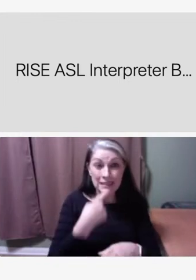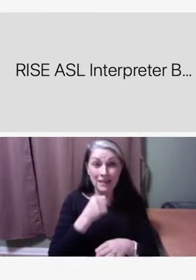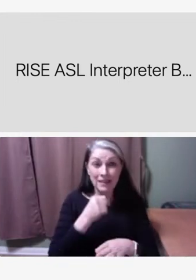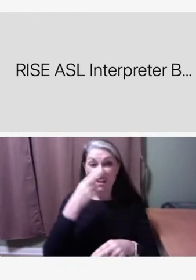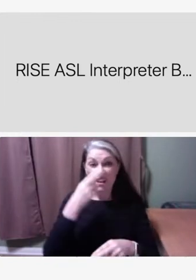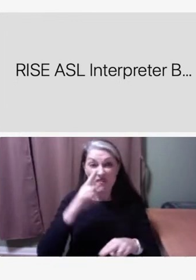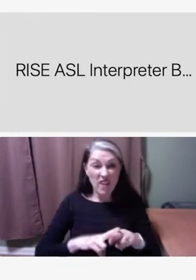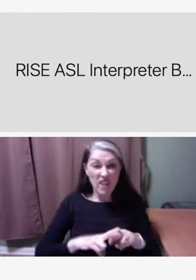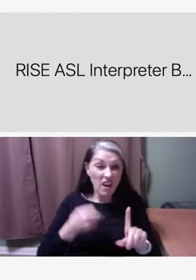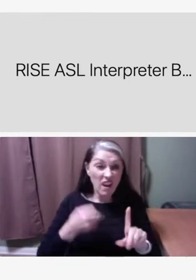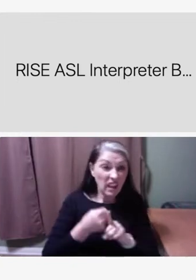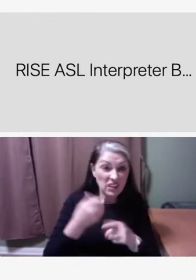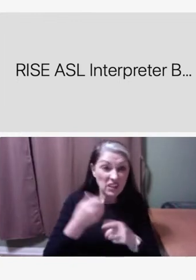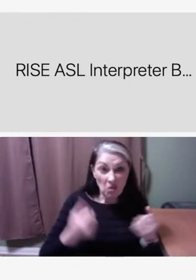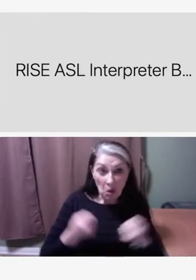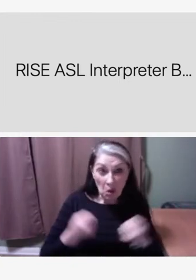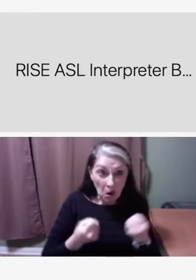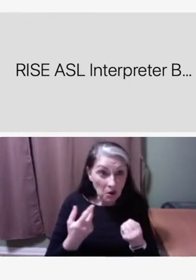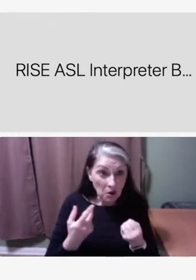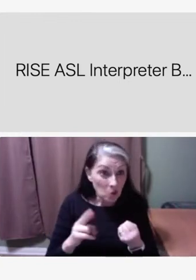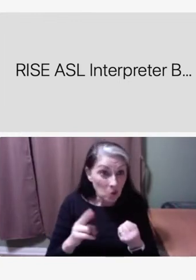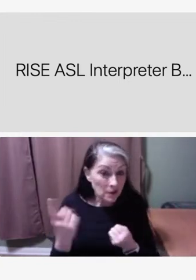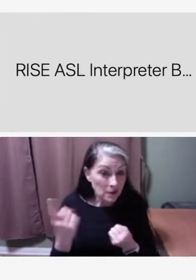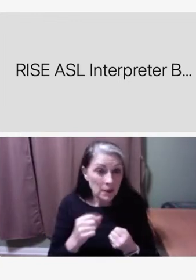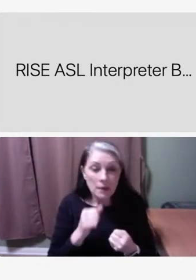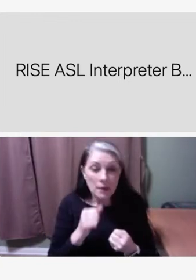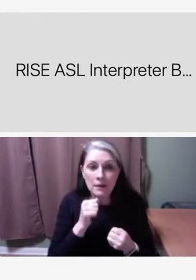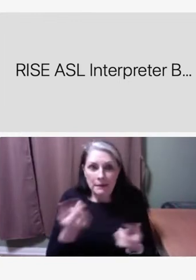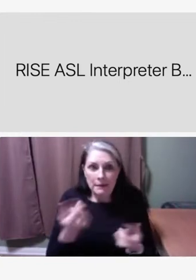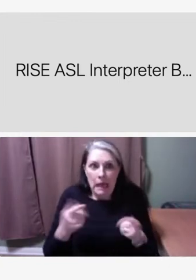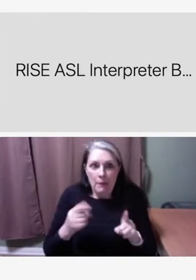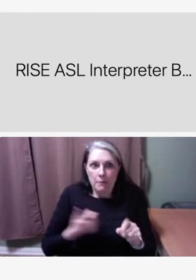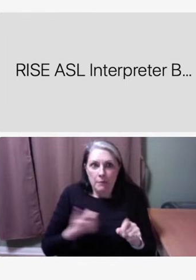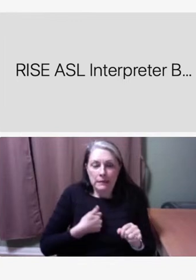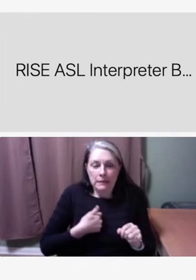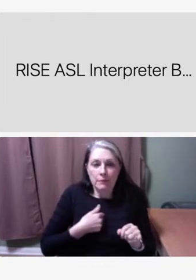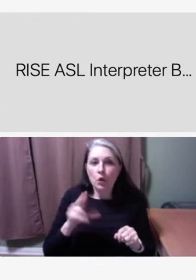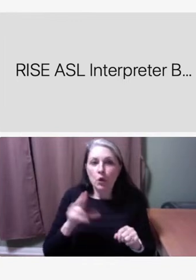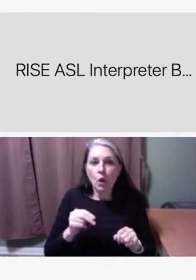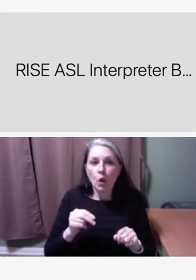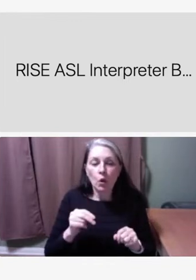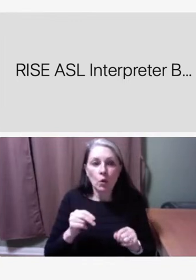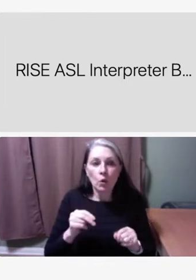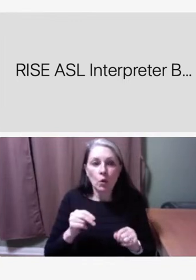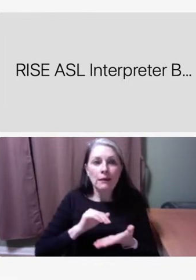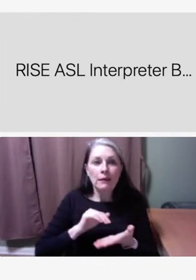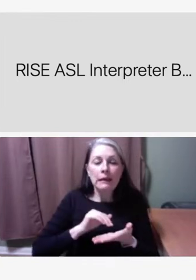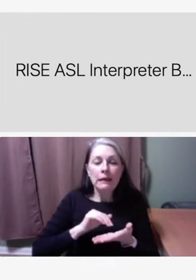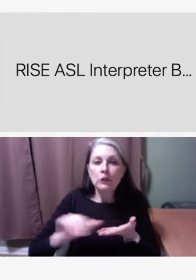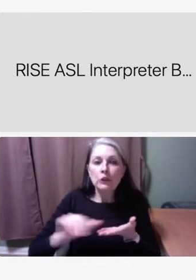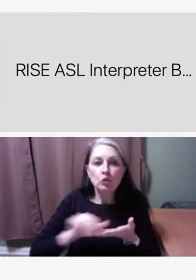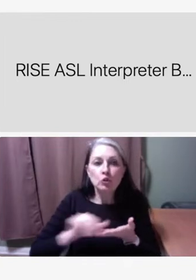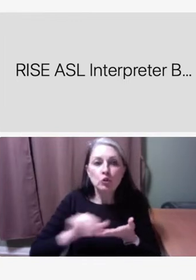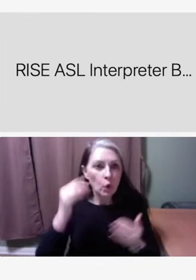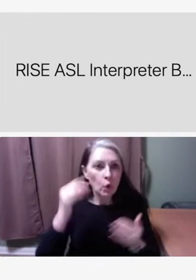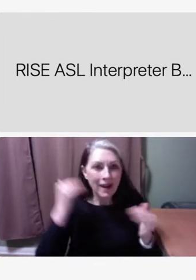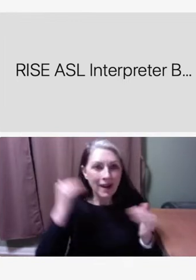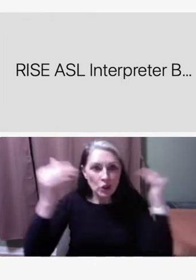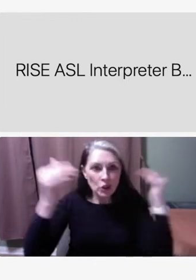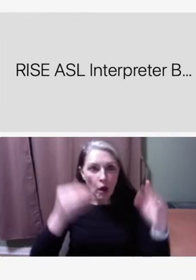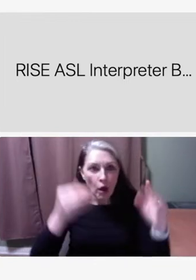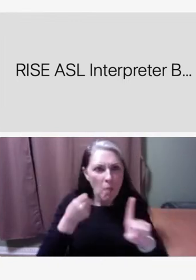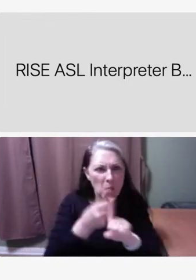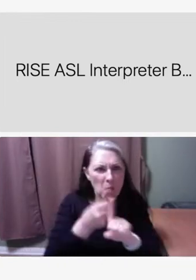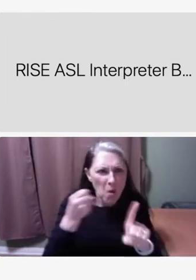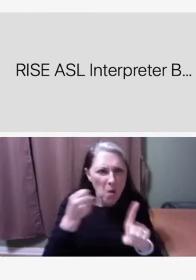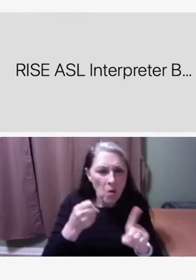But that is no excuse for an adult assaulting a student, quite frankly. So when it comes to safety, the issue